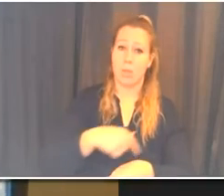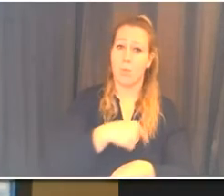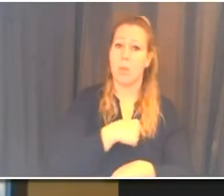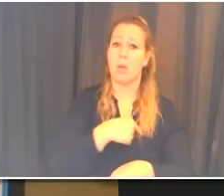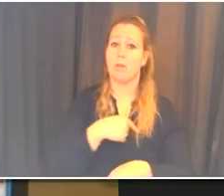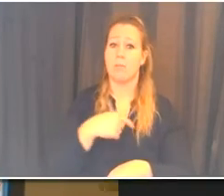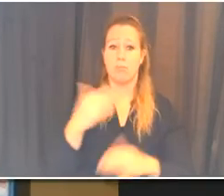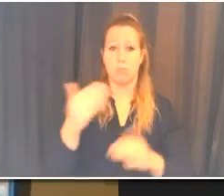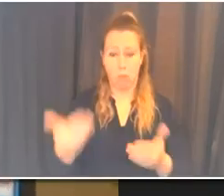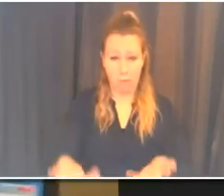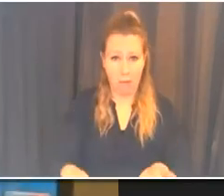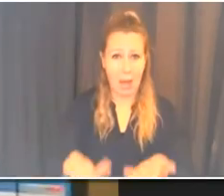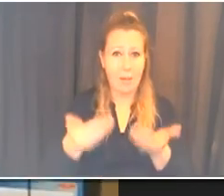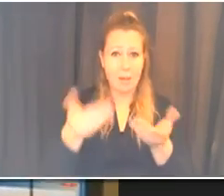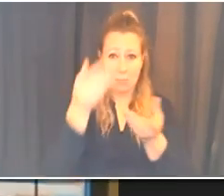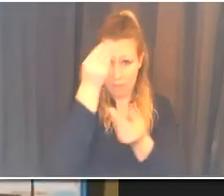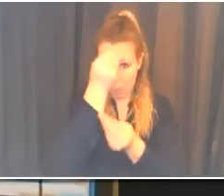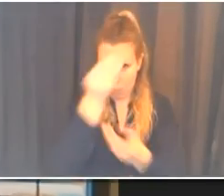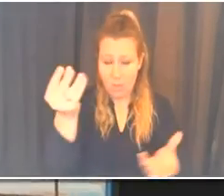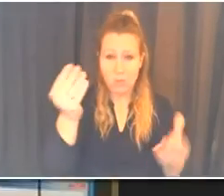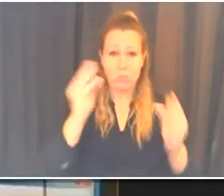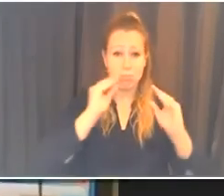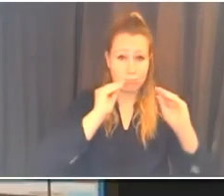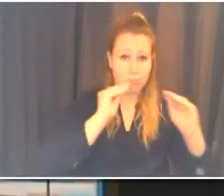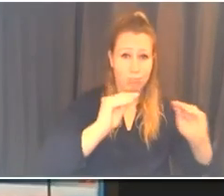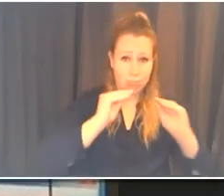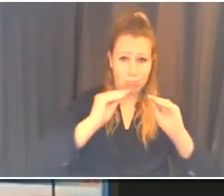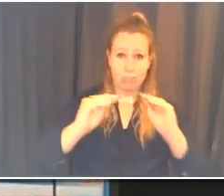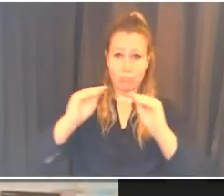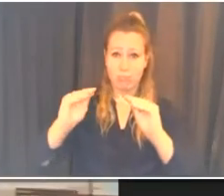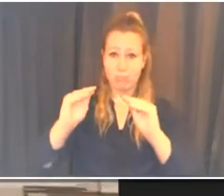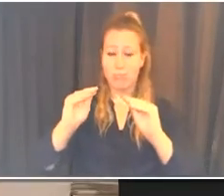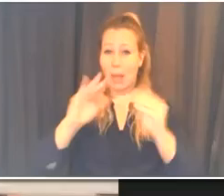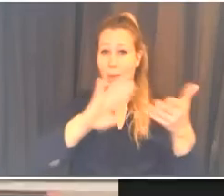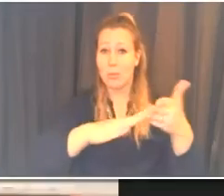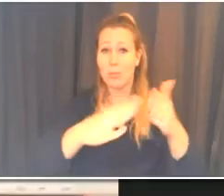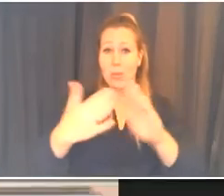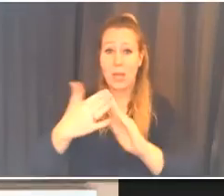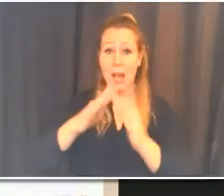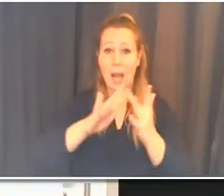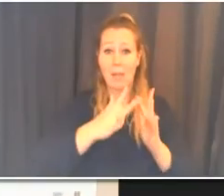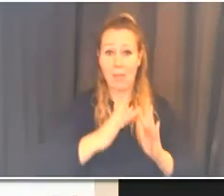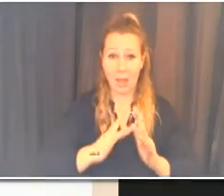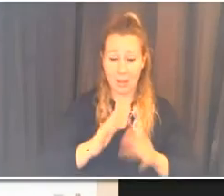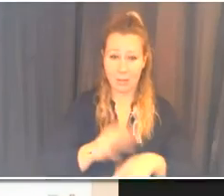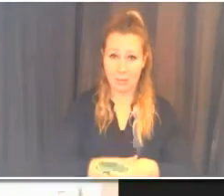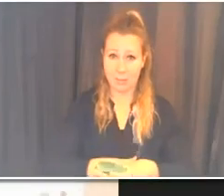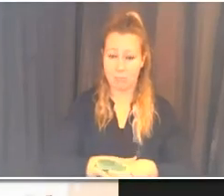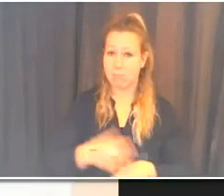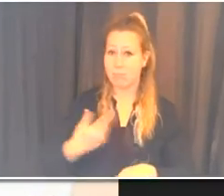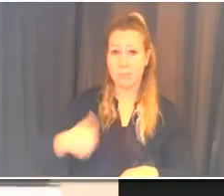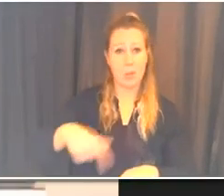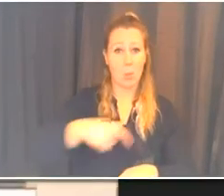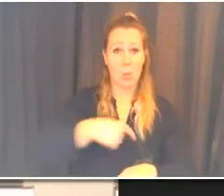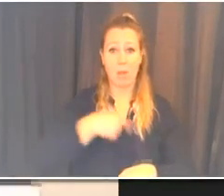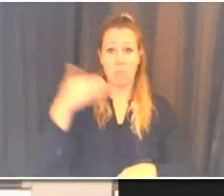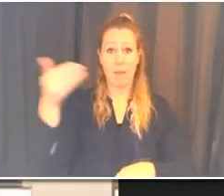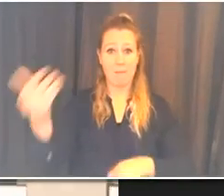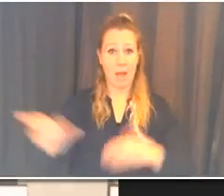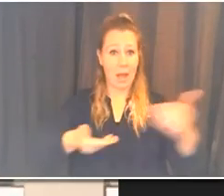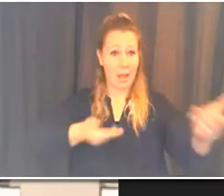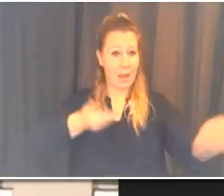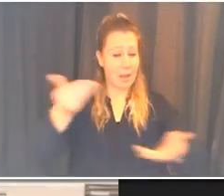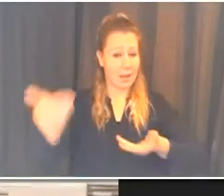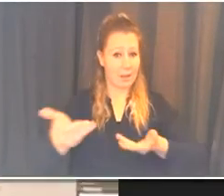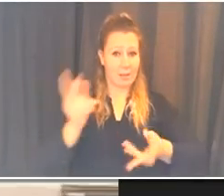for covid-19 survivors and also domestic violence survivors so uh pretty much that's what